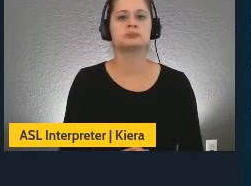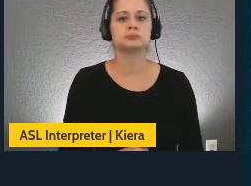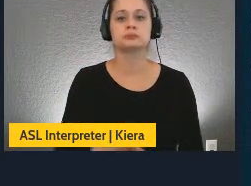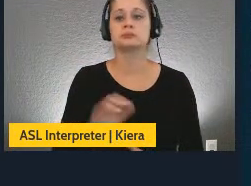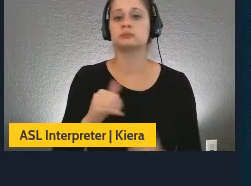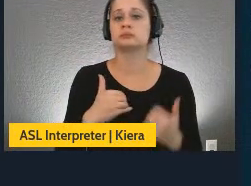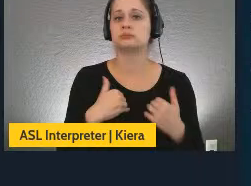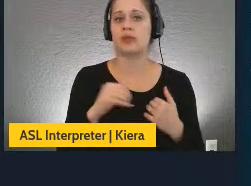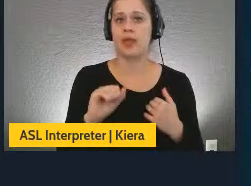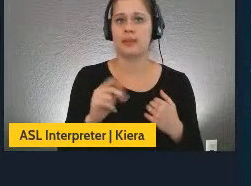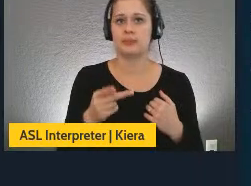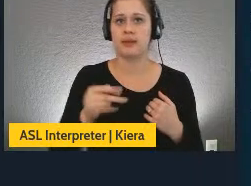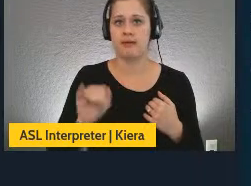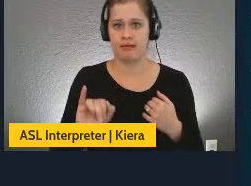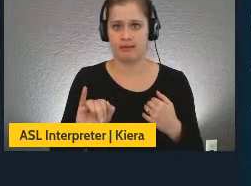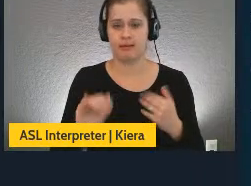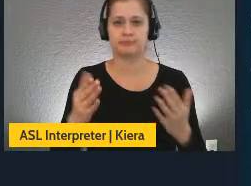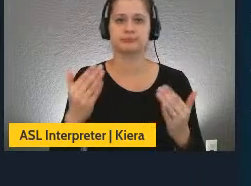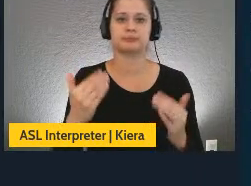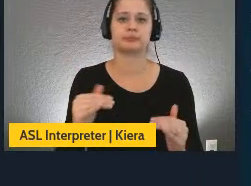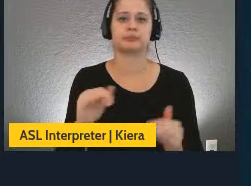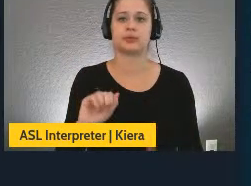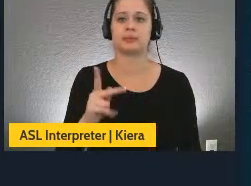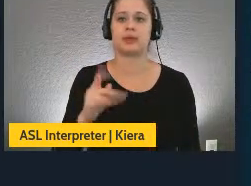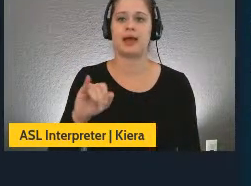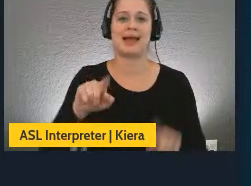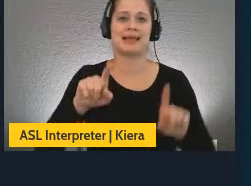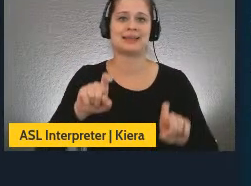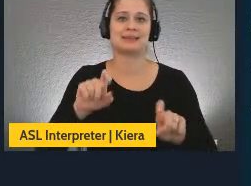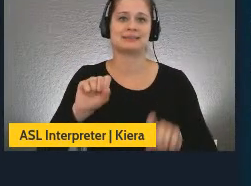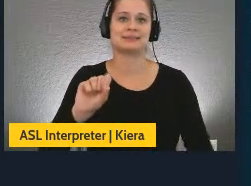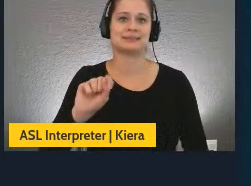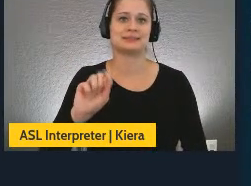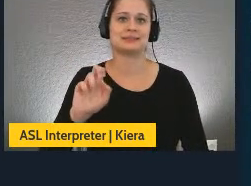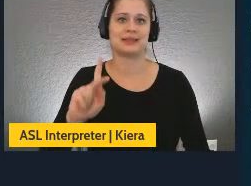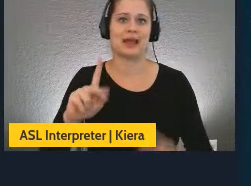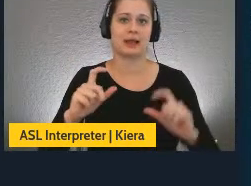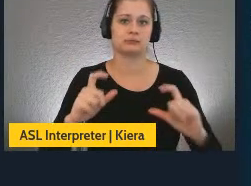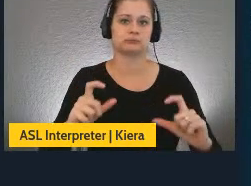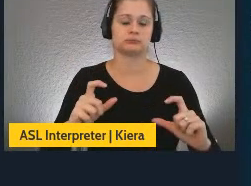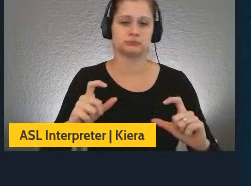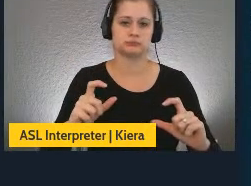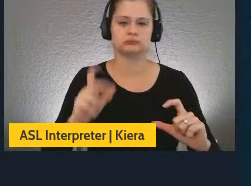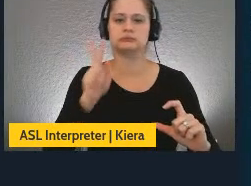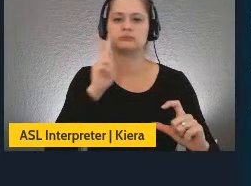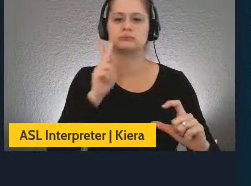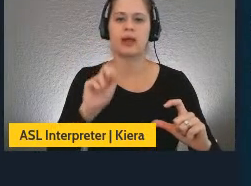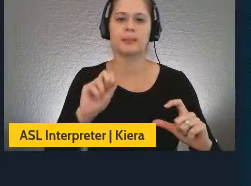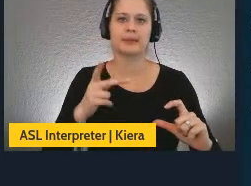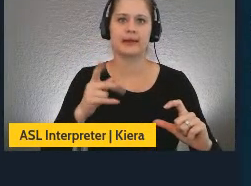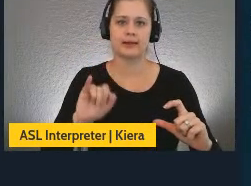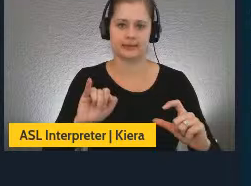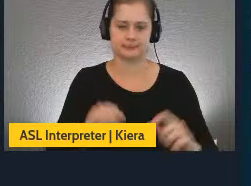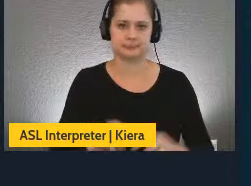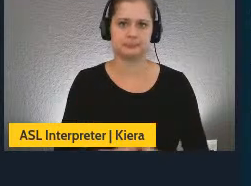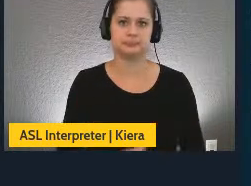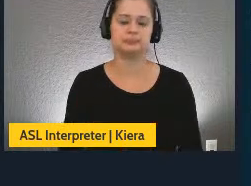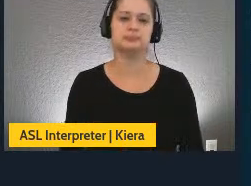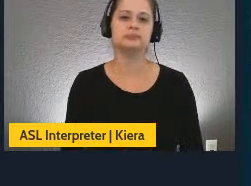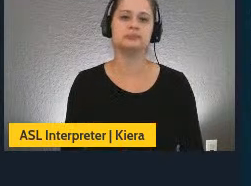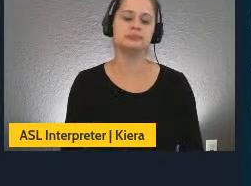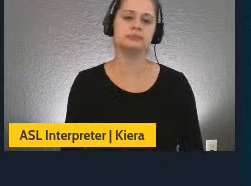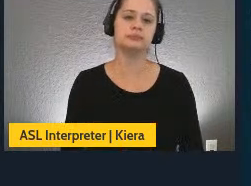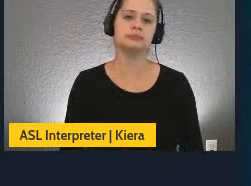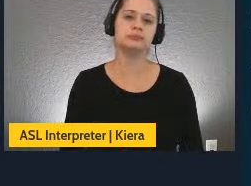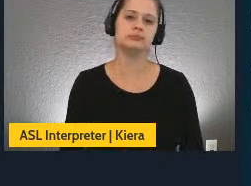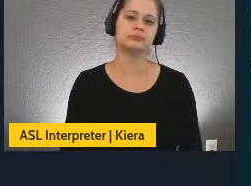API and an API test stack. First of all, let's have a look at the API right here. So the